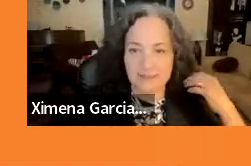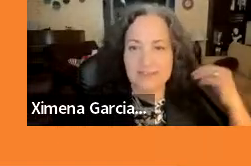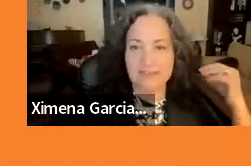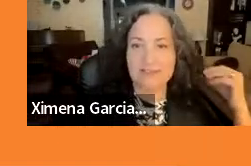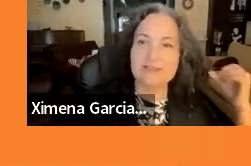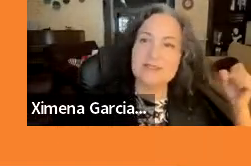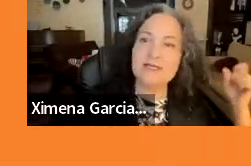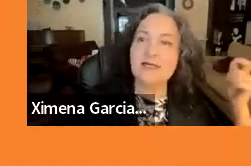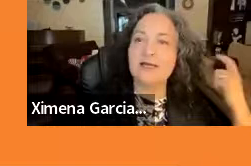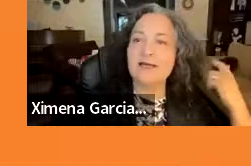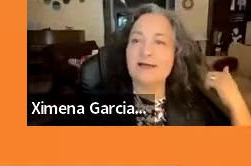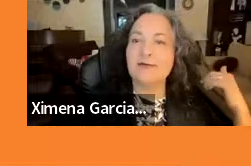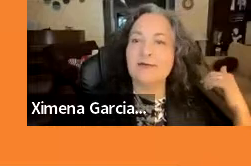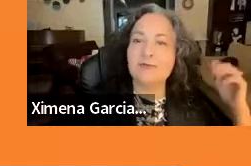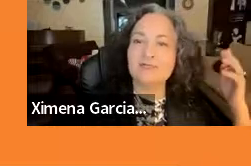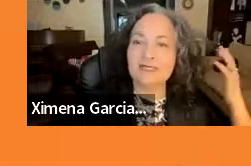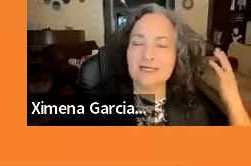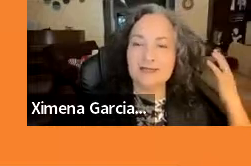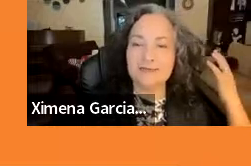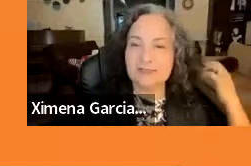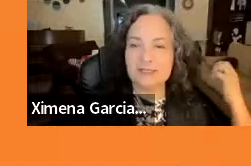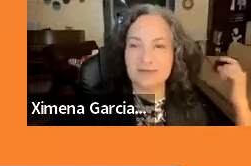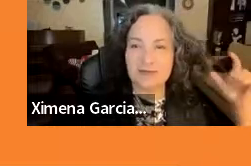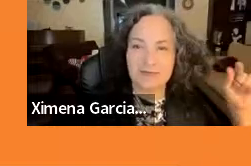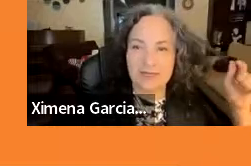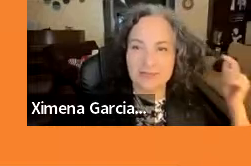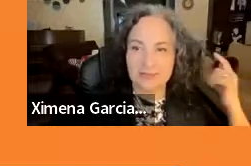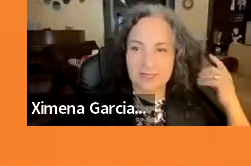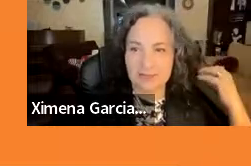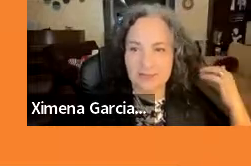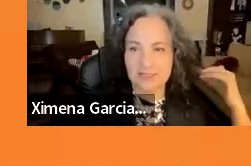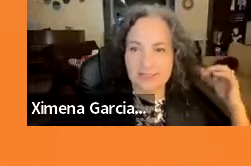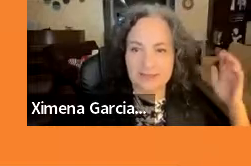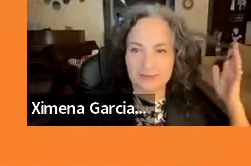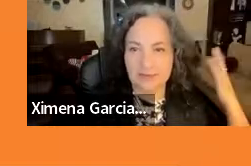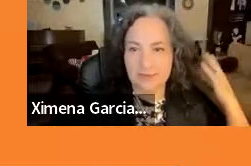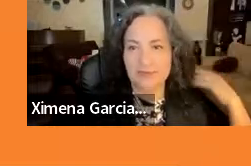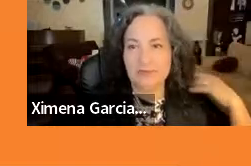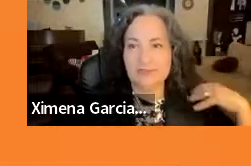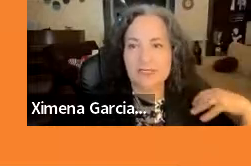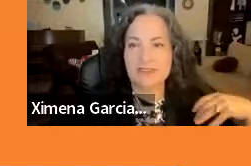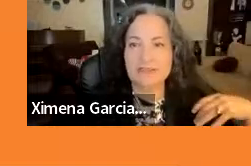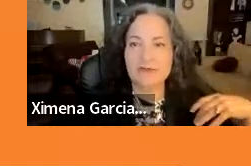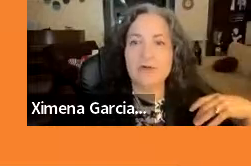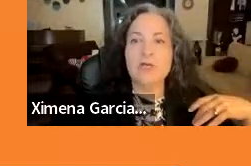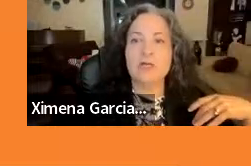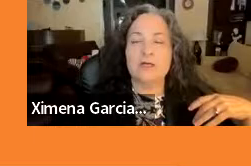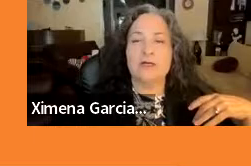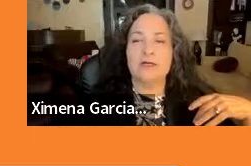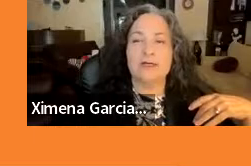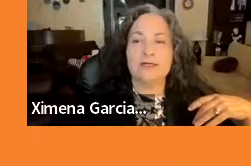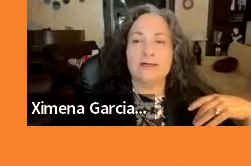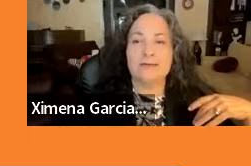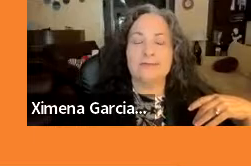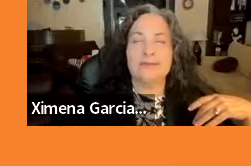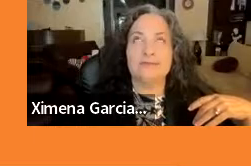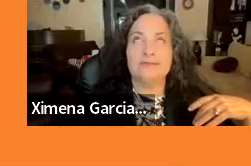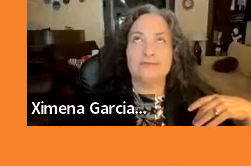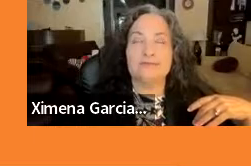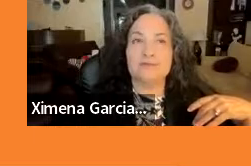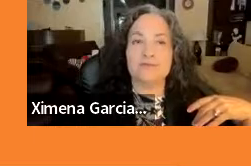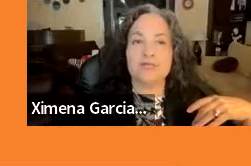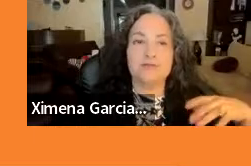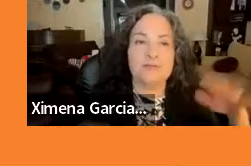pan-respiratory immunizations, which I wish they would have a catchier name, but that's sort of what people are saying. So